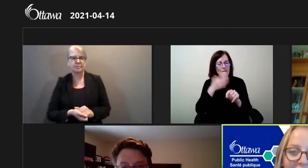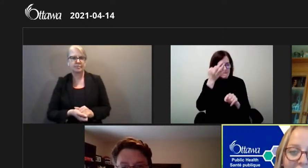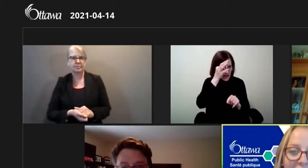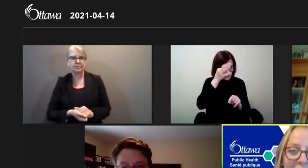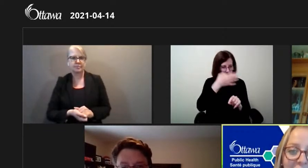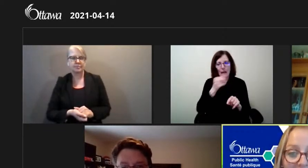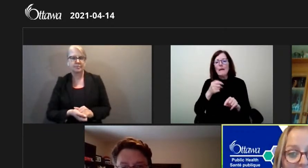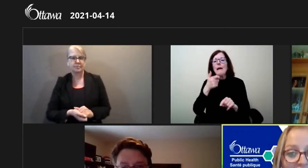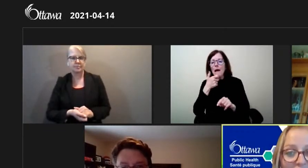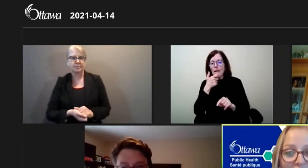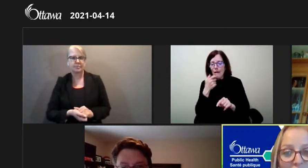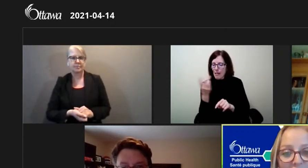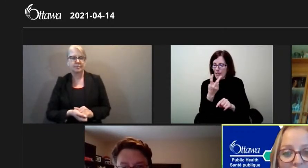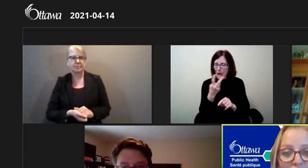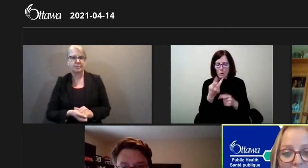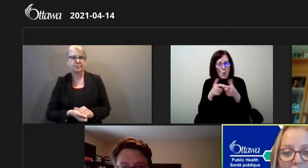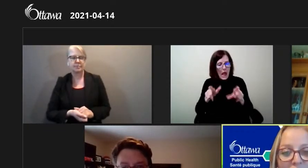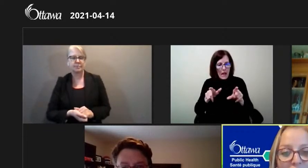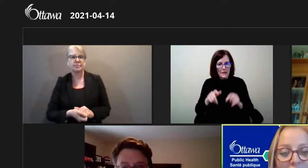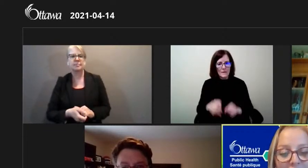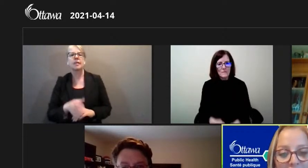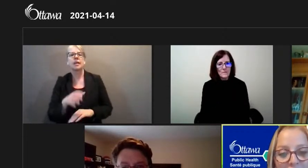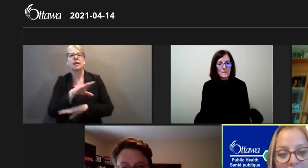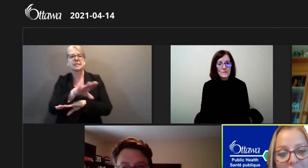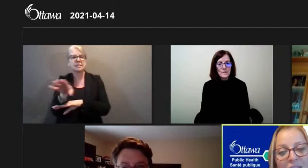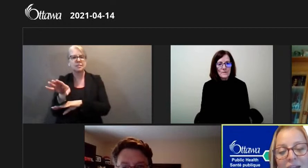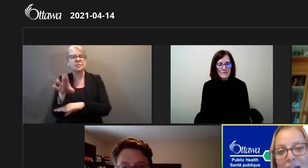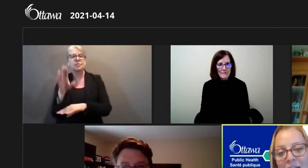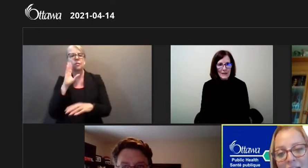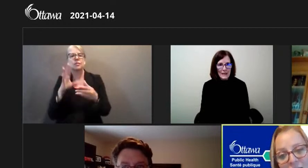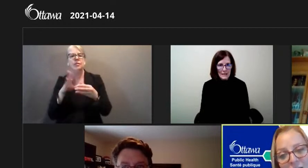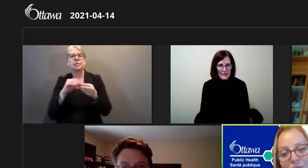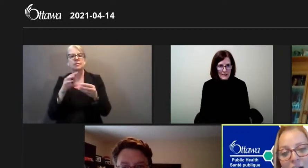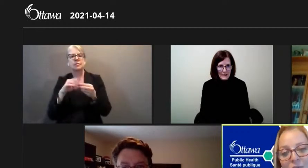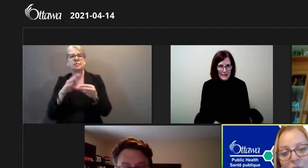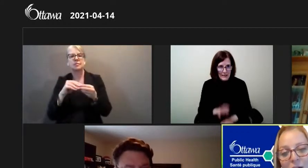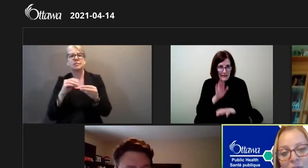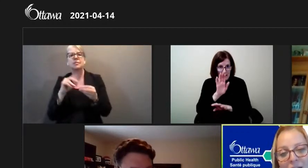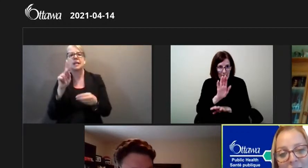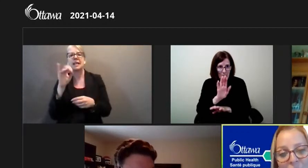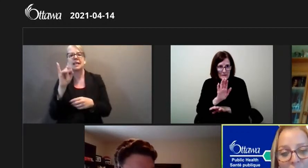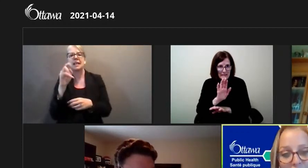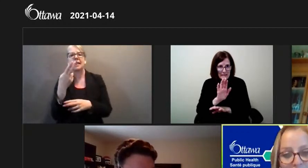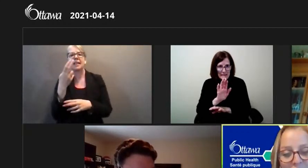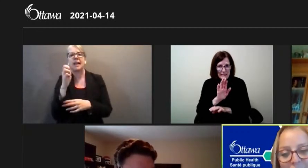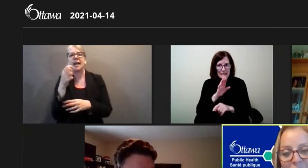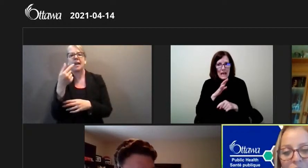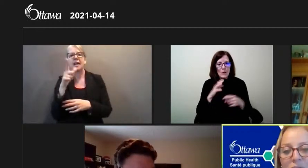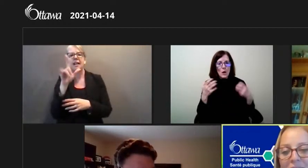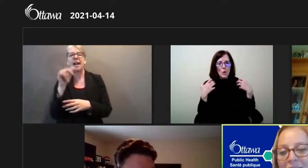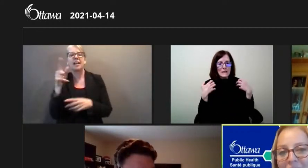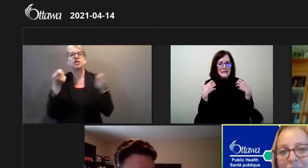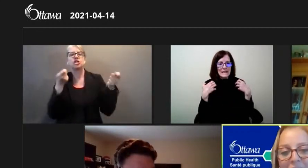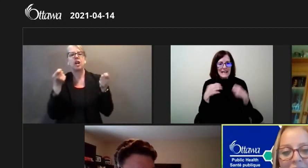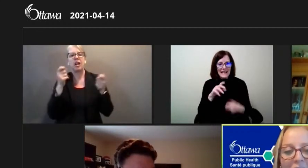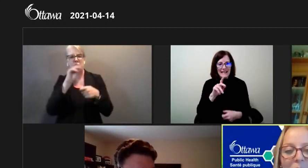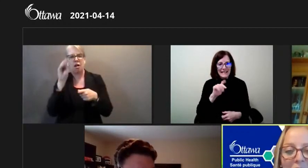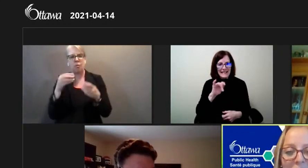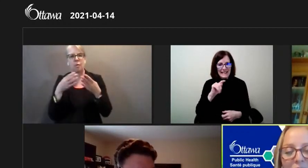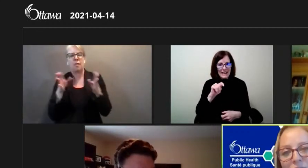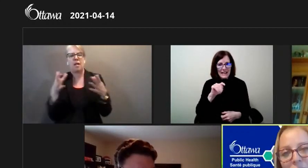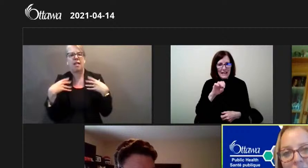one in French. This afternoon, we will be hearing remarks from Councillor Keith Eglie, Chair of Ottawa Public Health Board. Le conseiller Keith